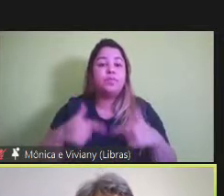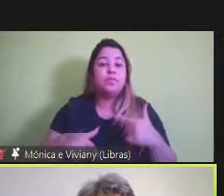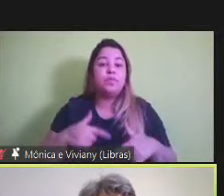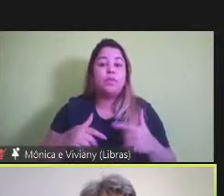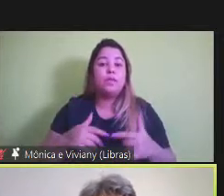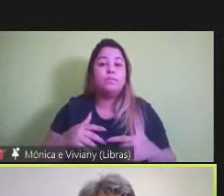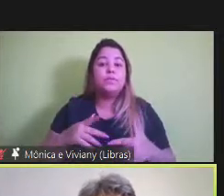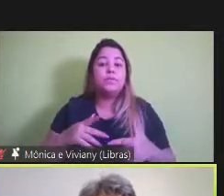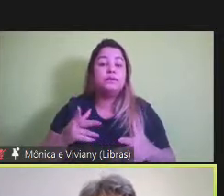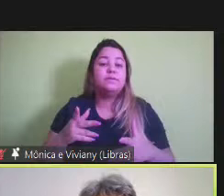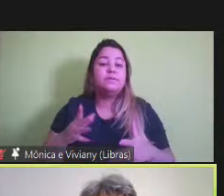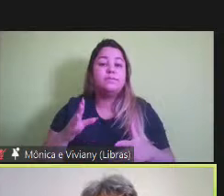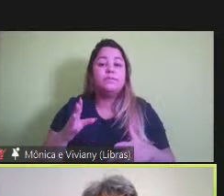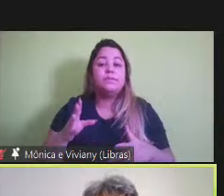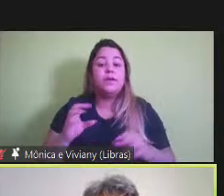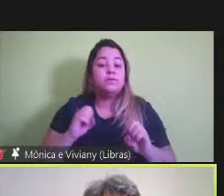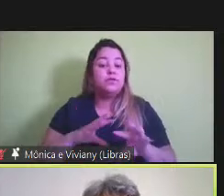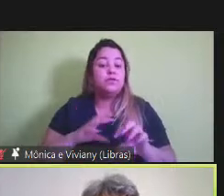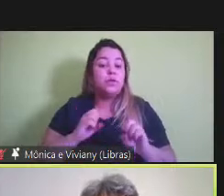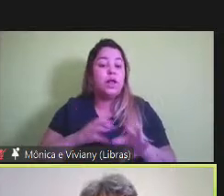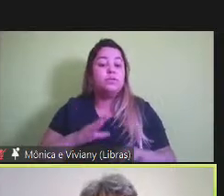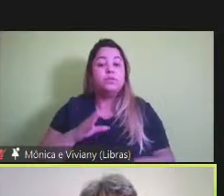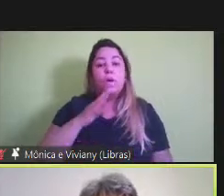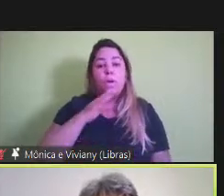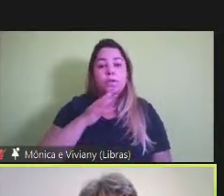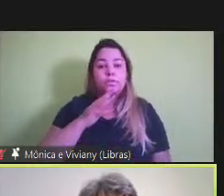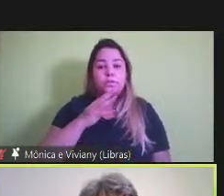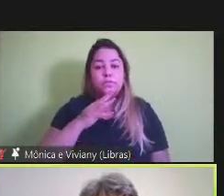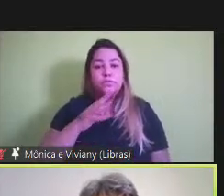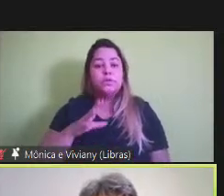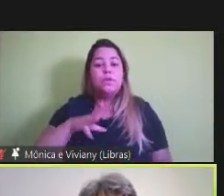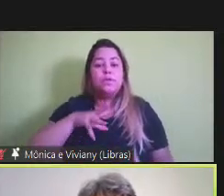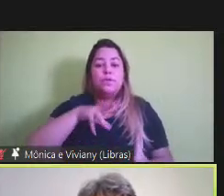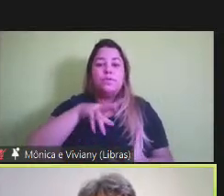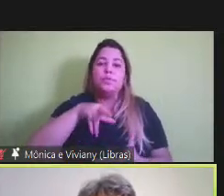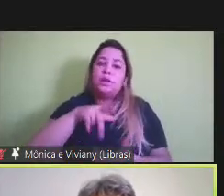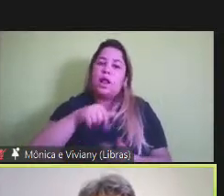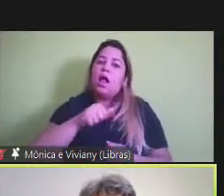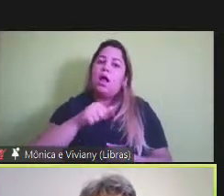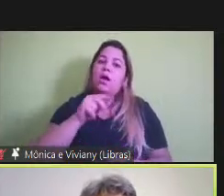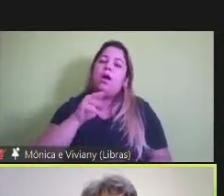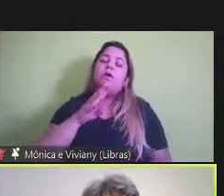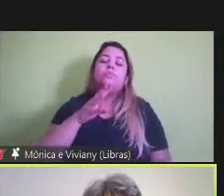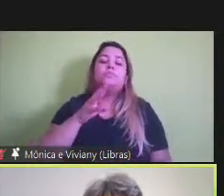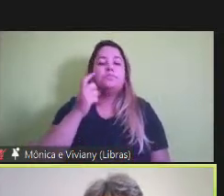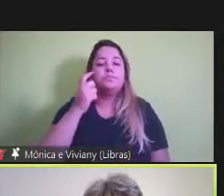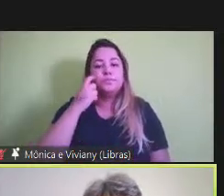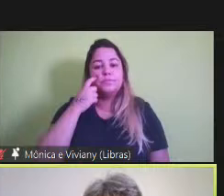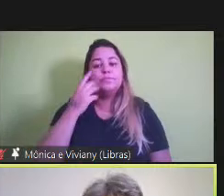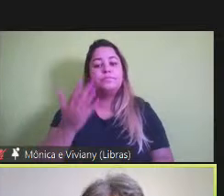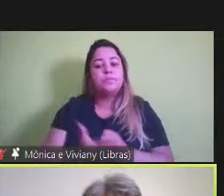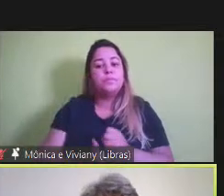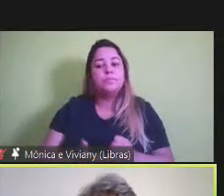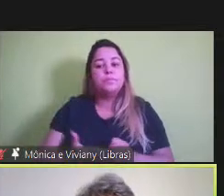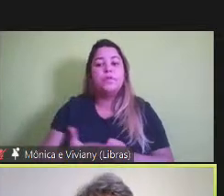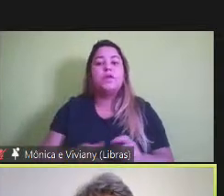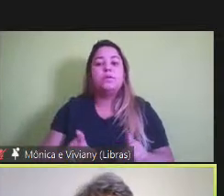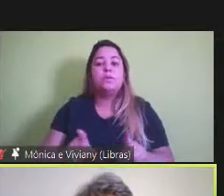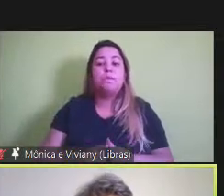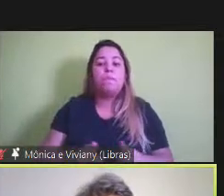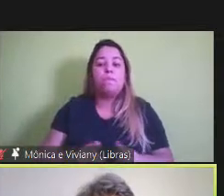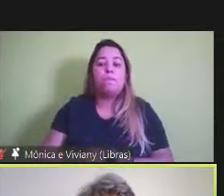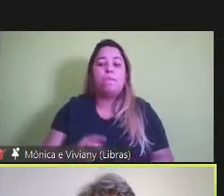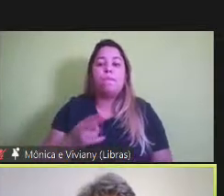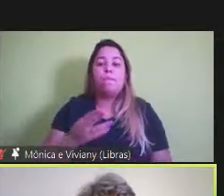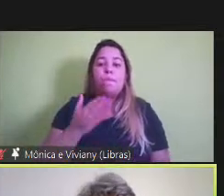But I'm going to work with the most popular, more popular part of this primary health care in